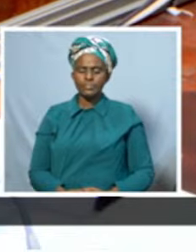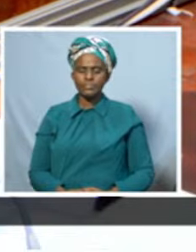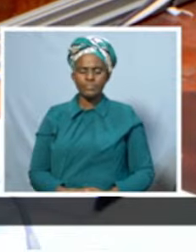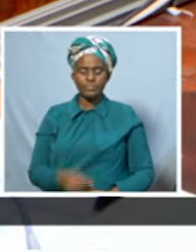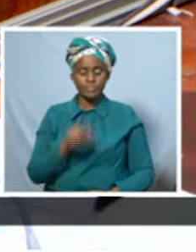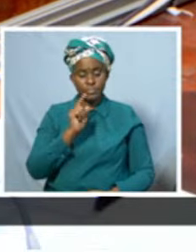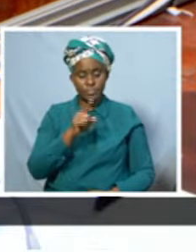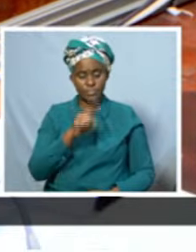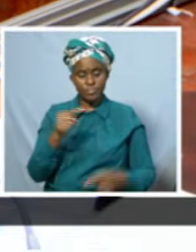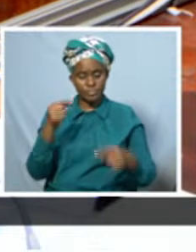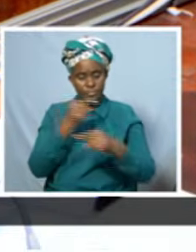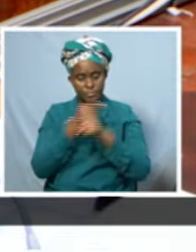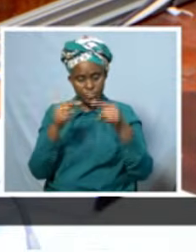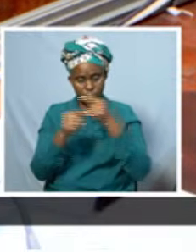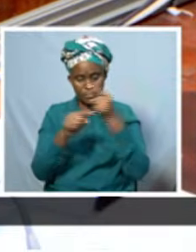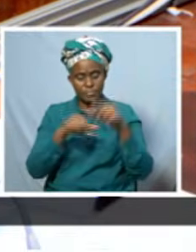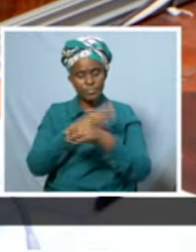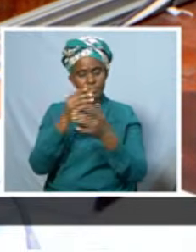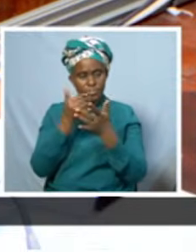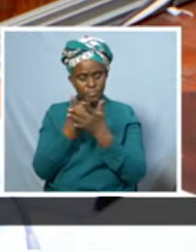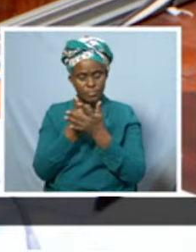this is contradicting the whole